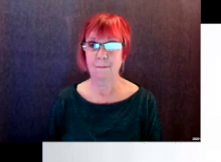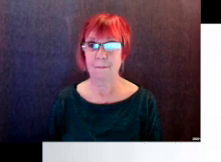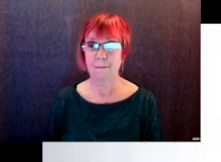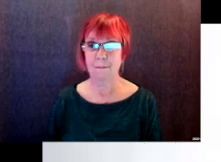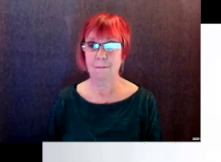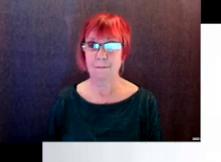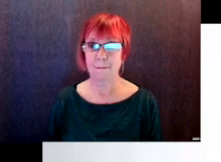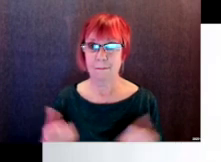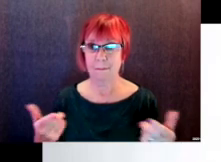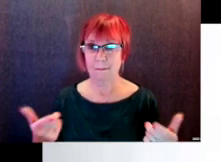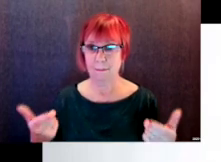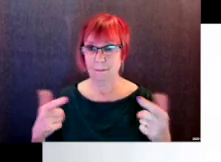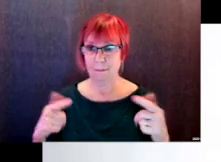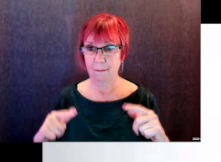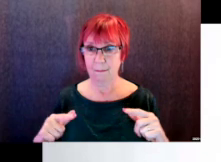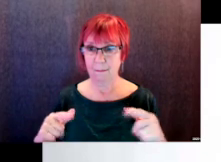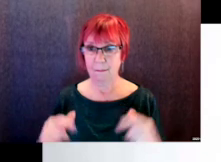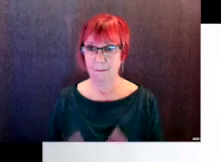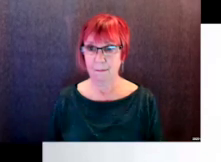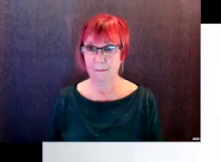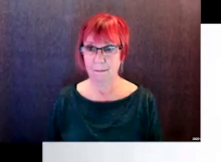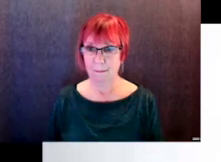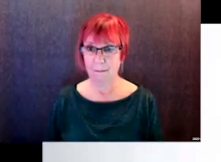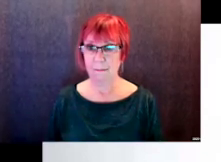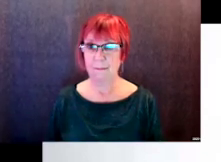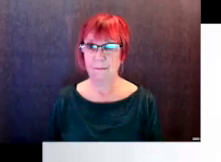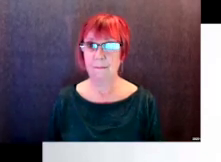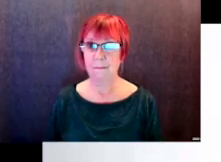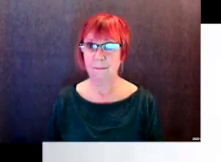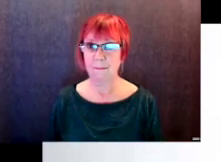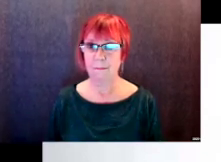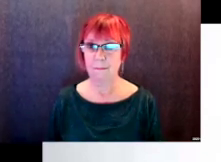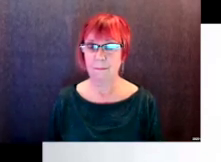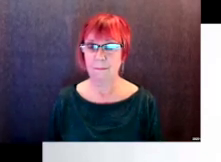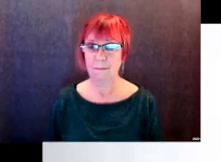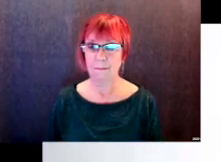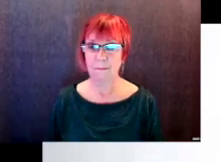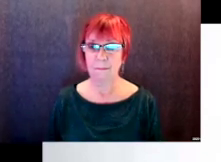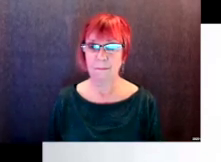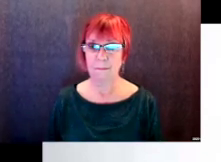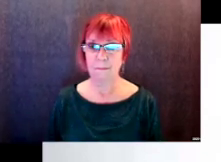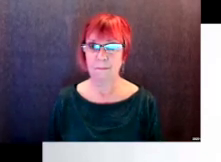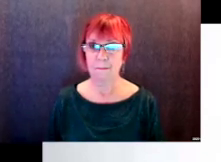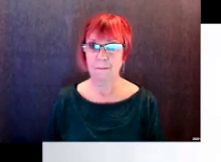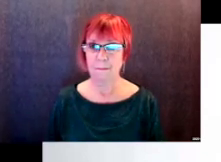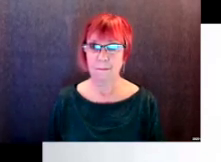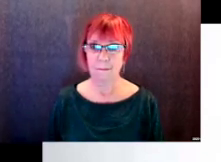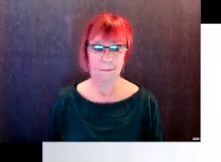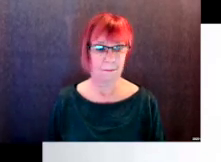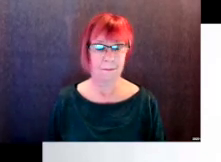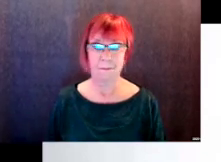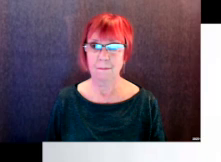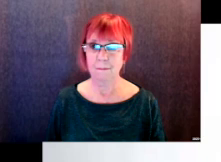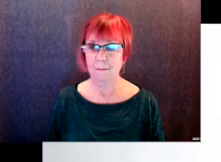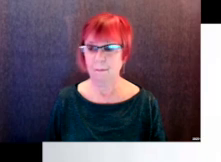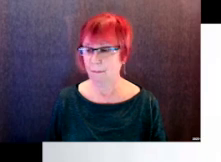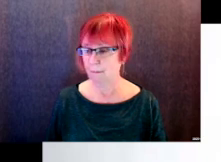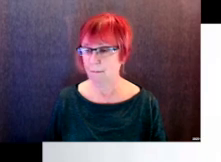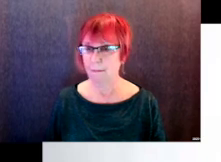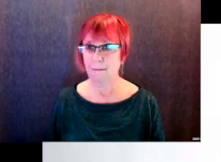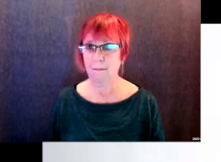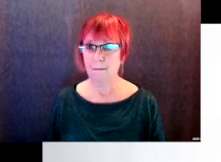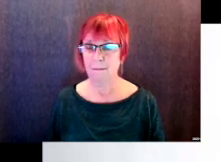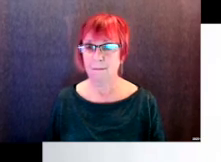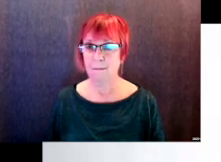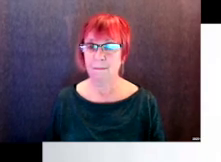Thank you, Robert. You're And thank you, and thank you everyone for your comments and questions. These ideas help us